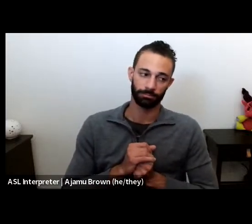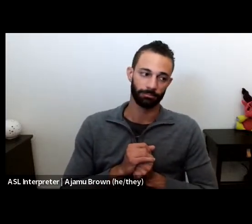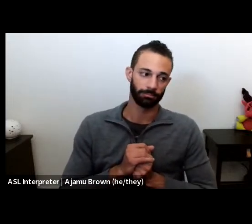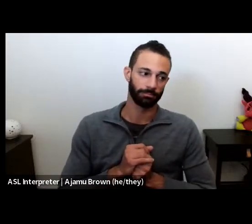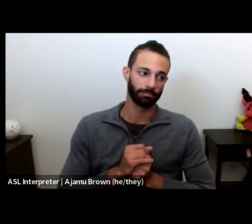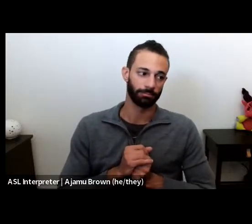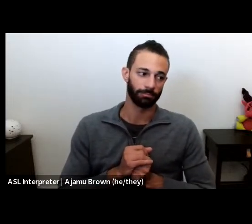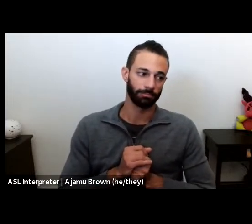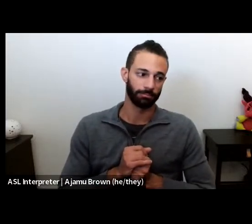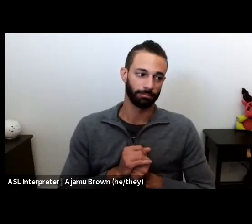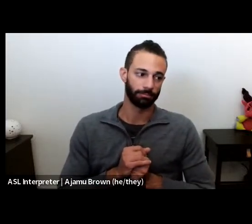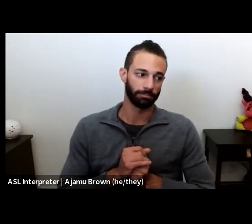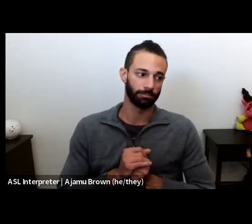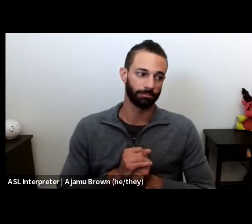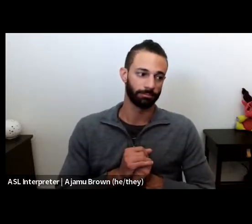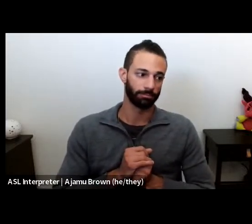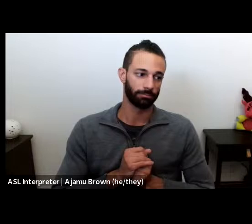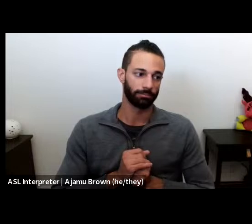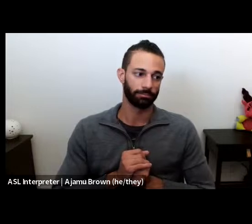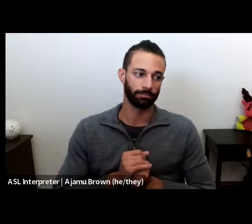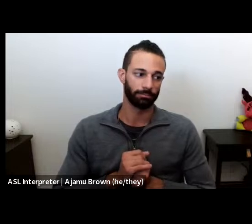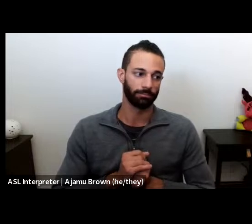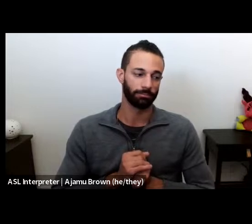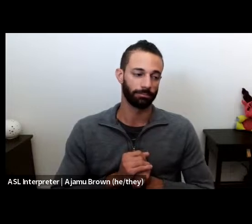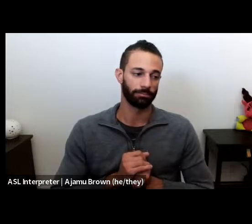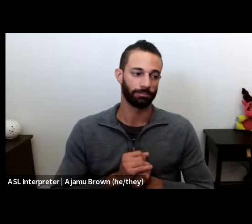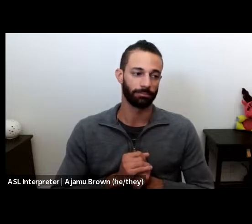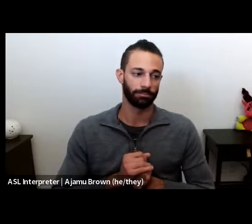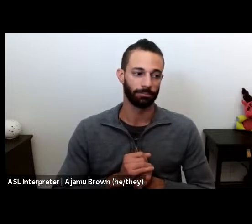Oh shoot.